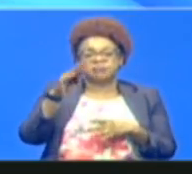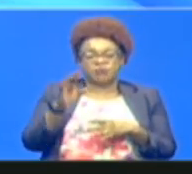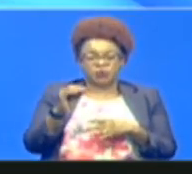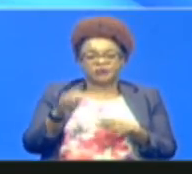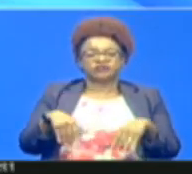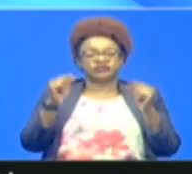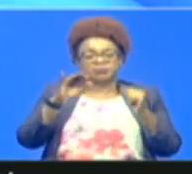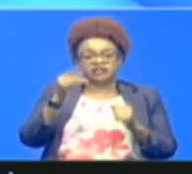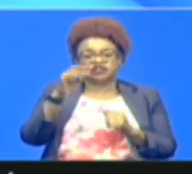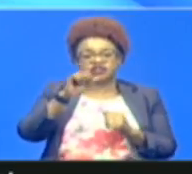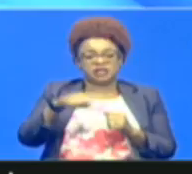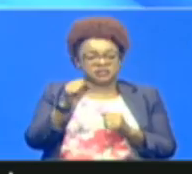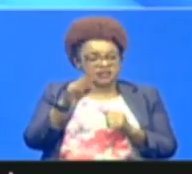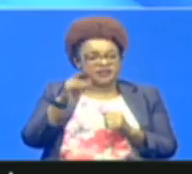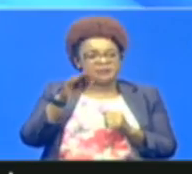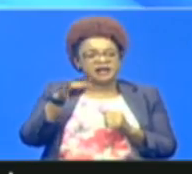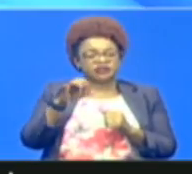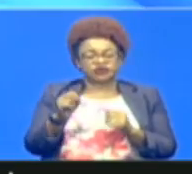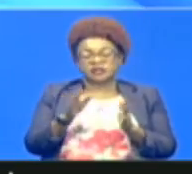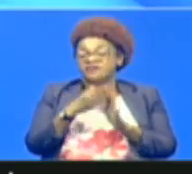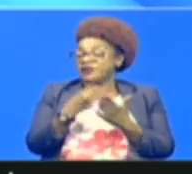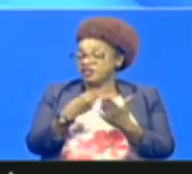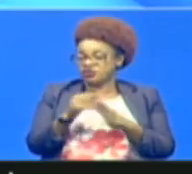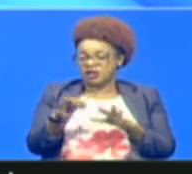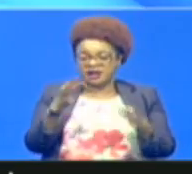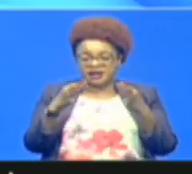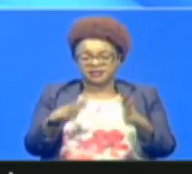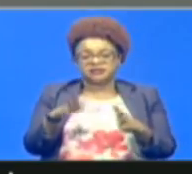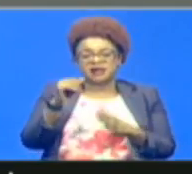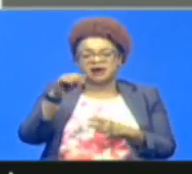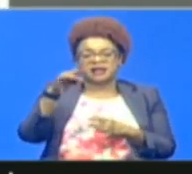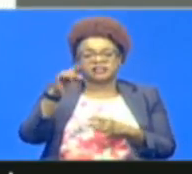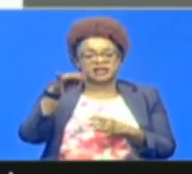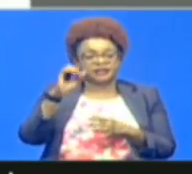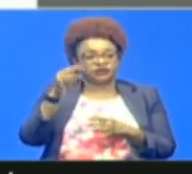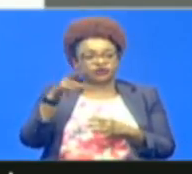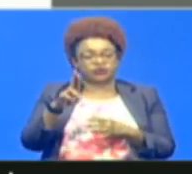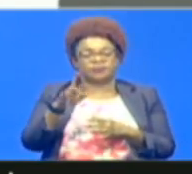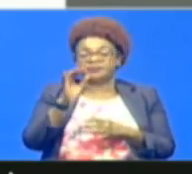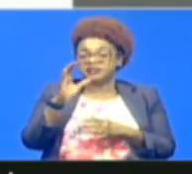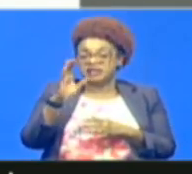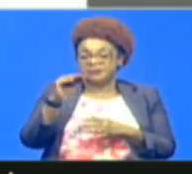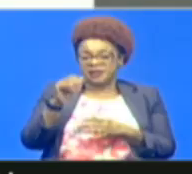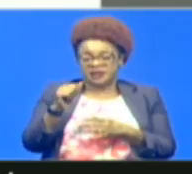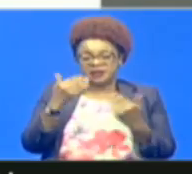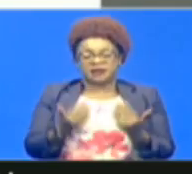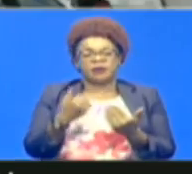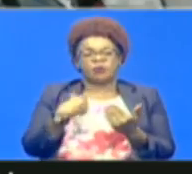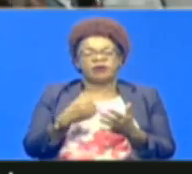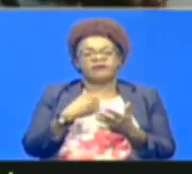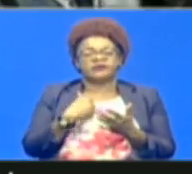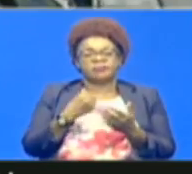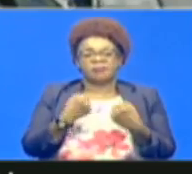Charles Field-Marsham, and financial analyst, Aly Khan Satchu. The Capital Markets Authority has resolved to initiate